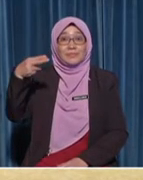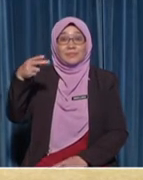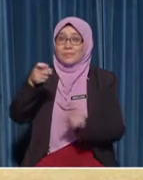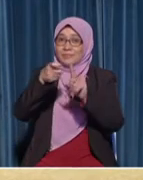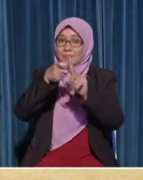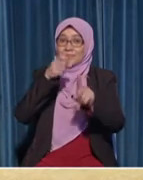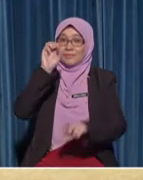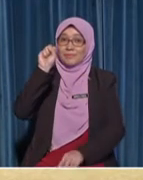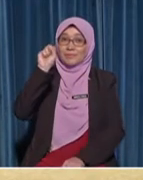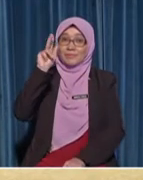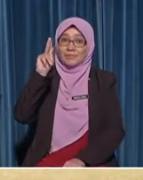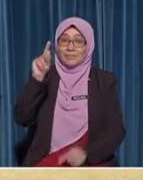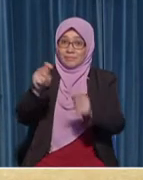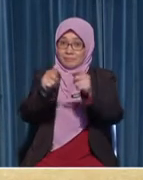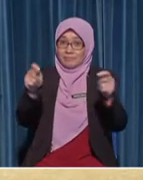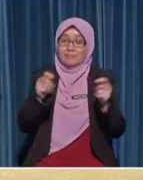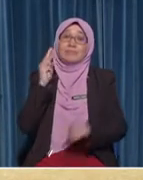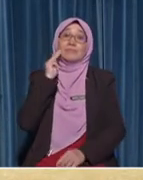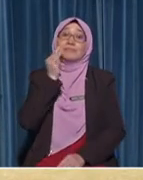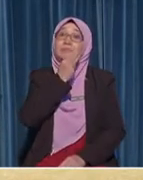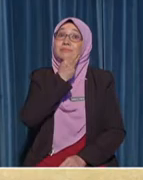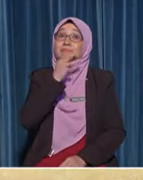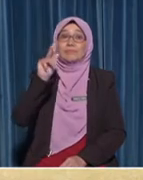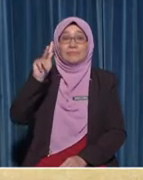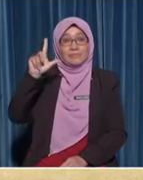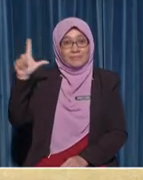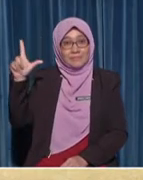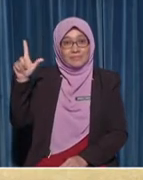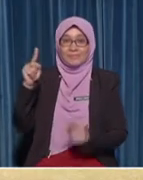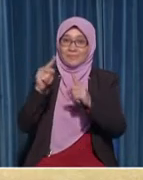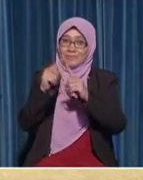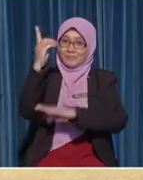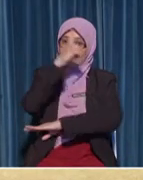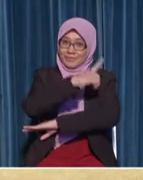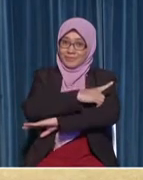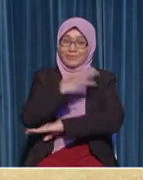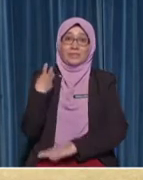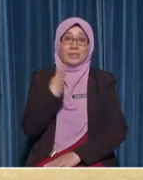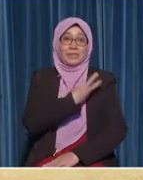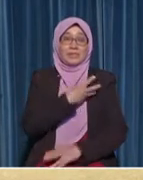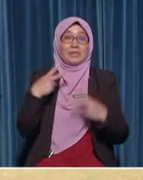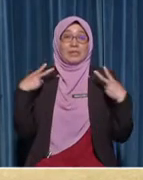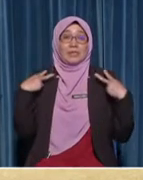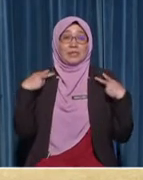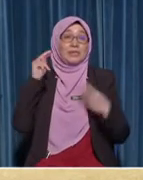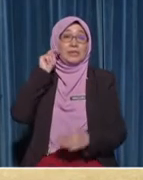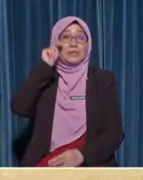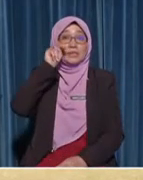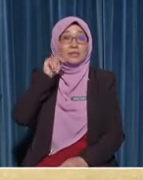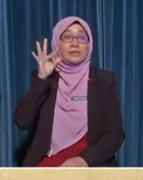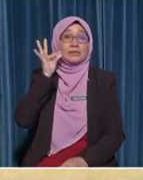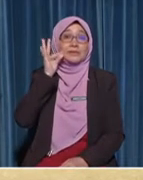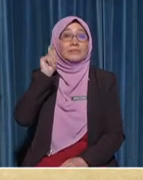from SK Taman Melati, Kuala Lumpur. Today, we have Puan Fatimatul